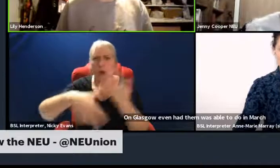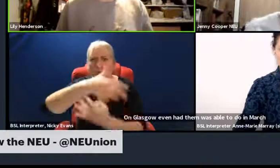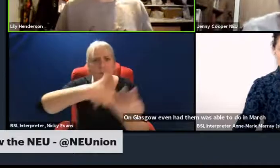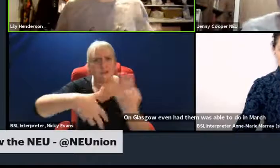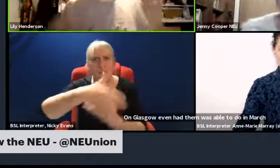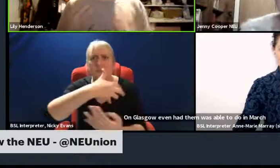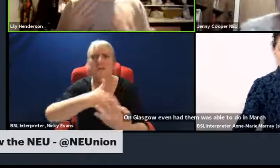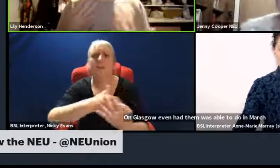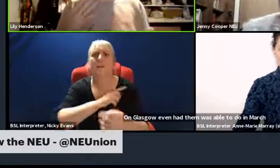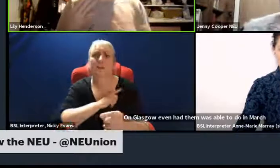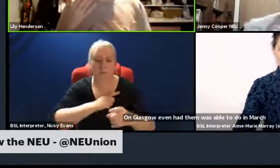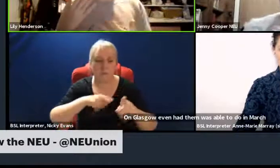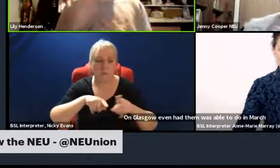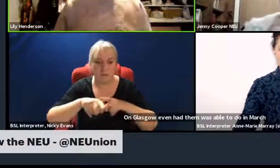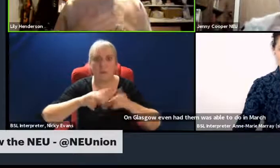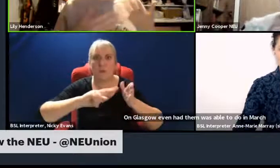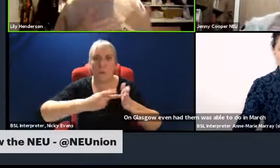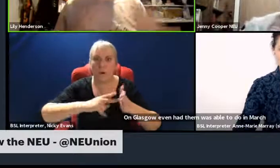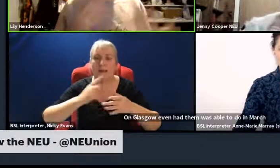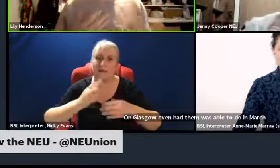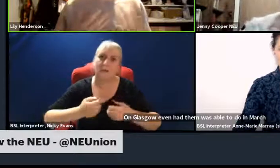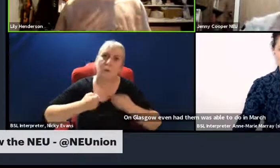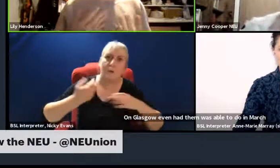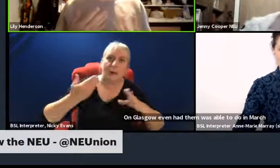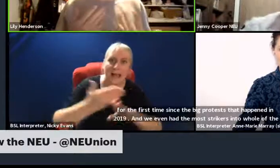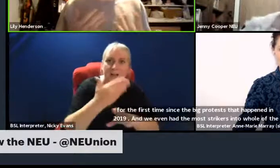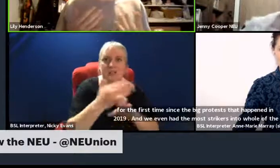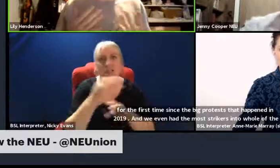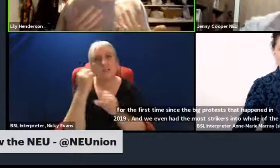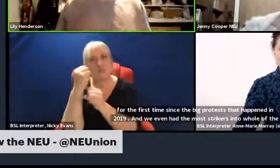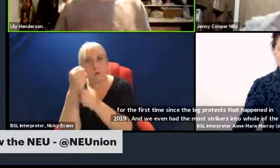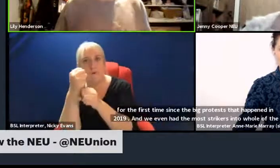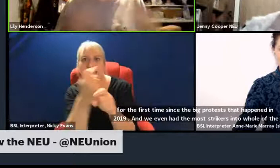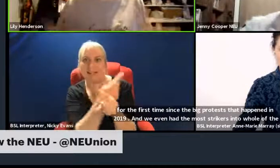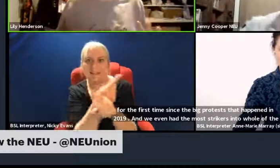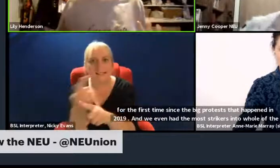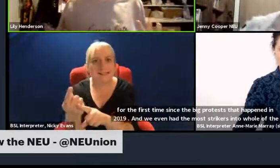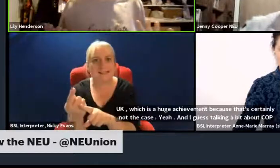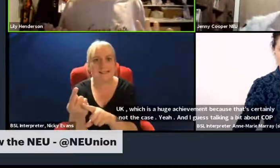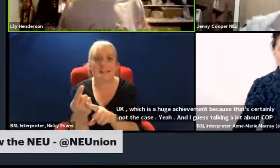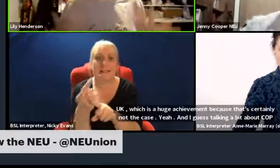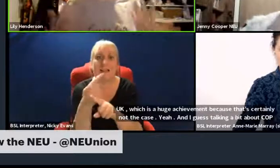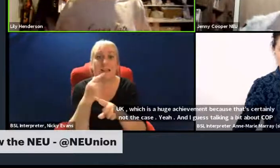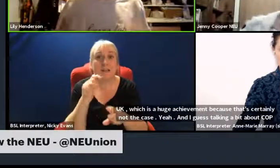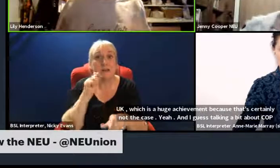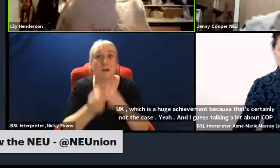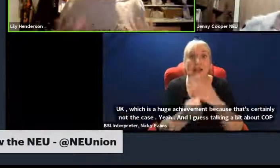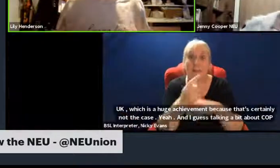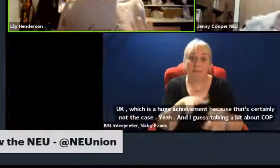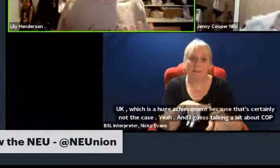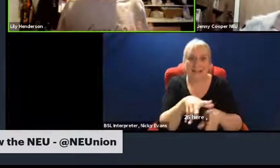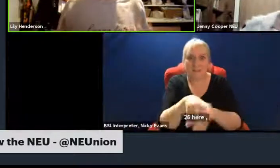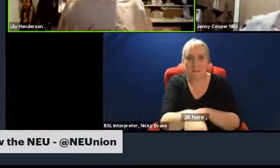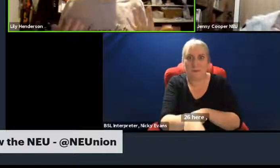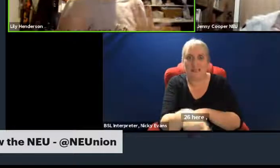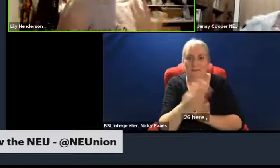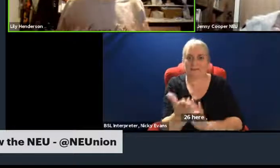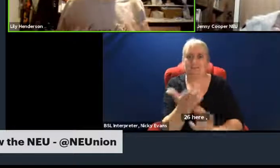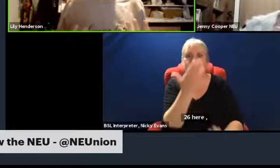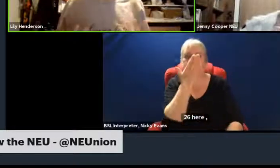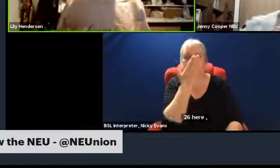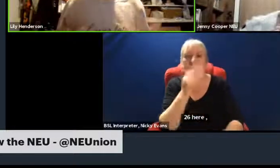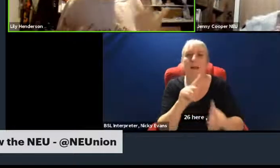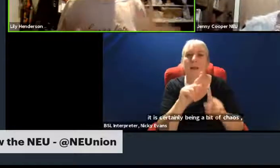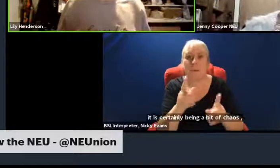with us trying to organise actions and protests that are, well, it's happening next week now, which I still can't believe. But